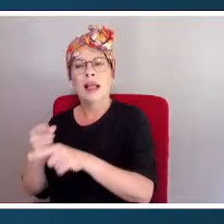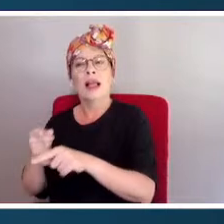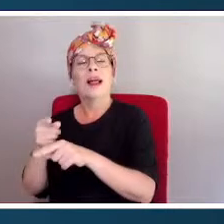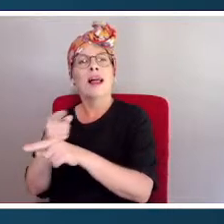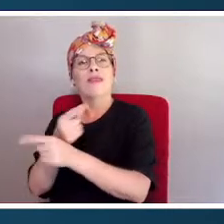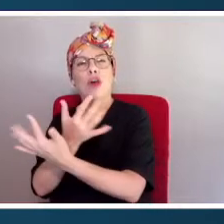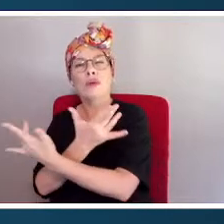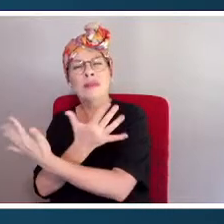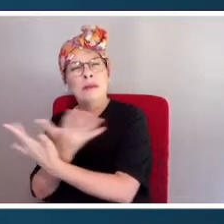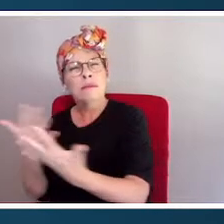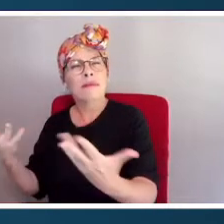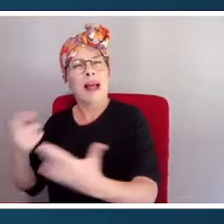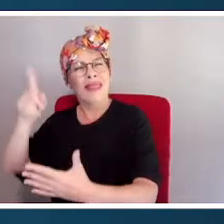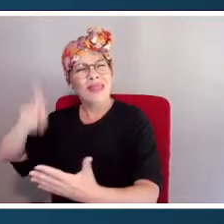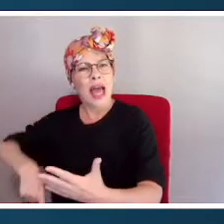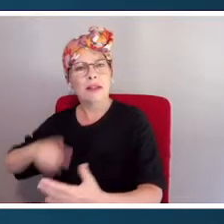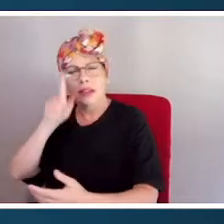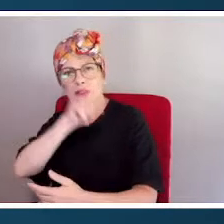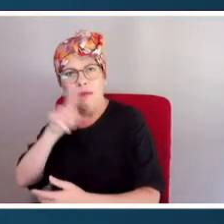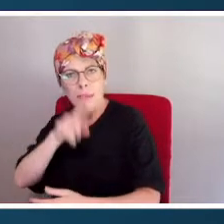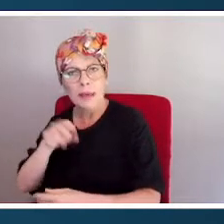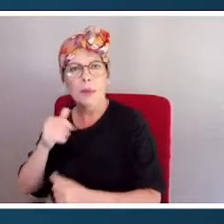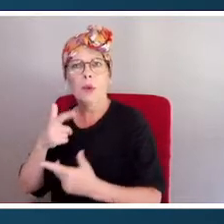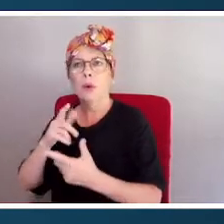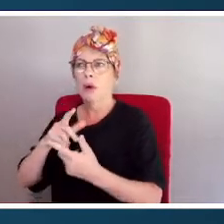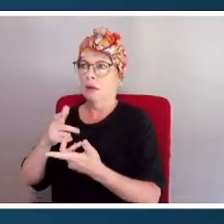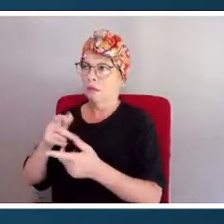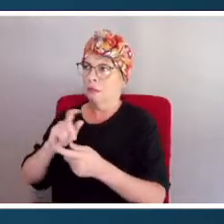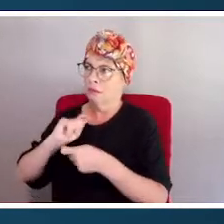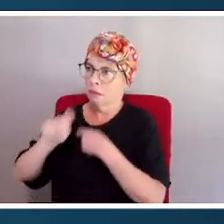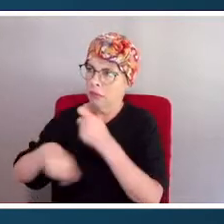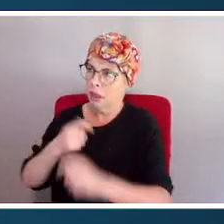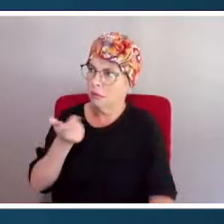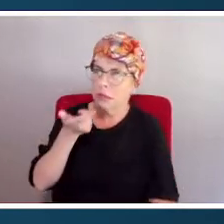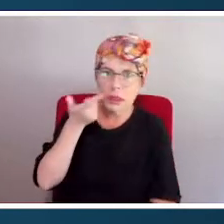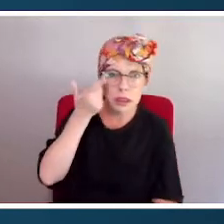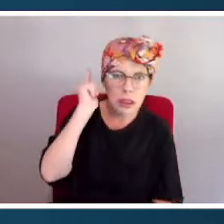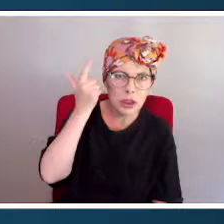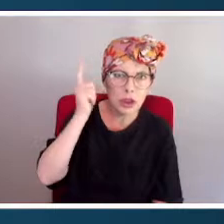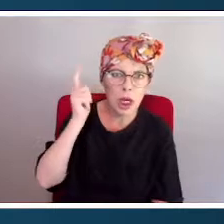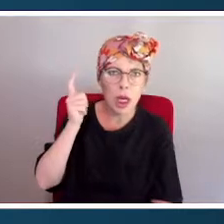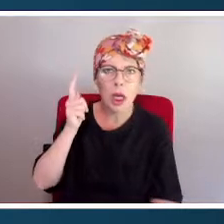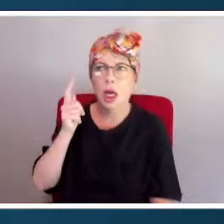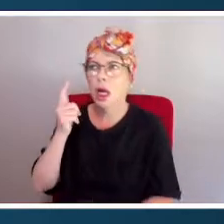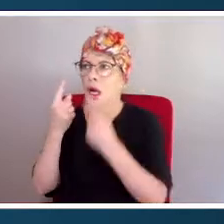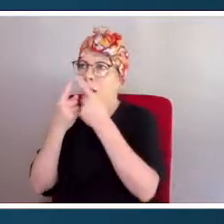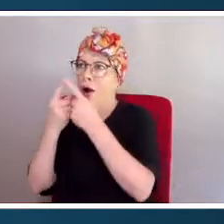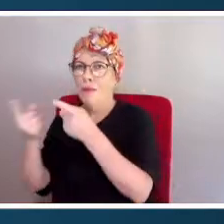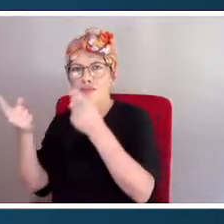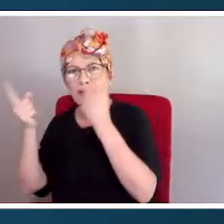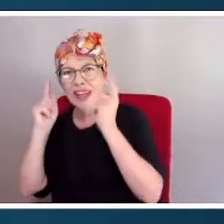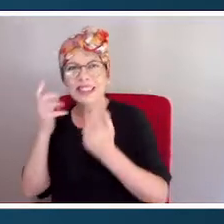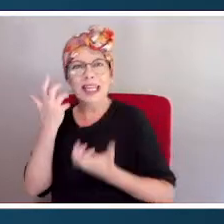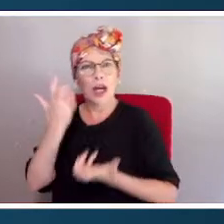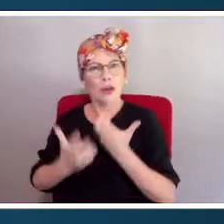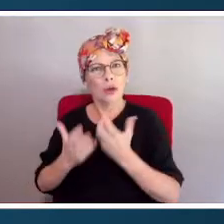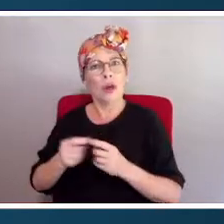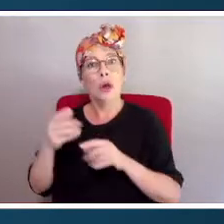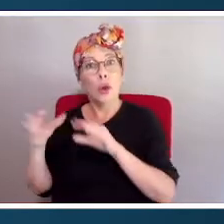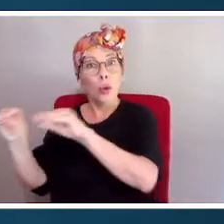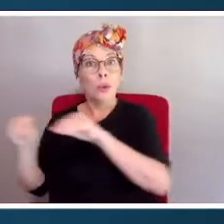professionals, engineers, I don't know about professors, who are today working across